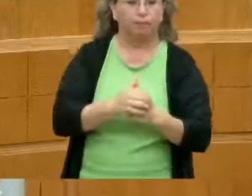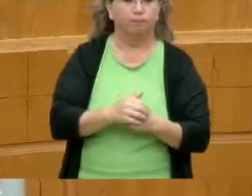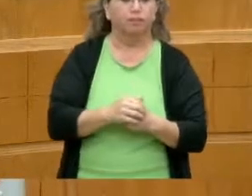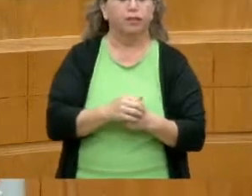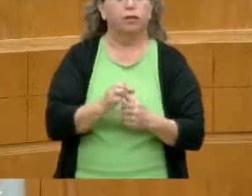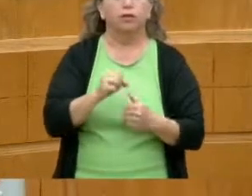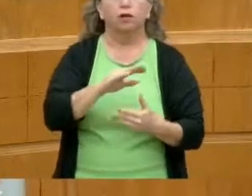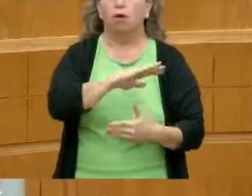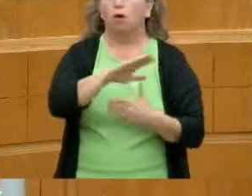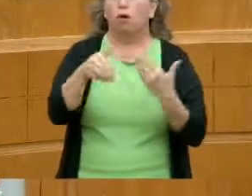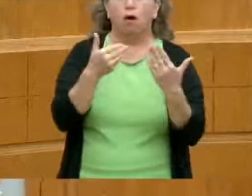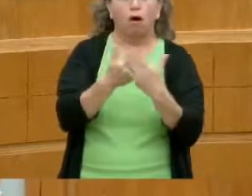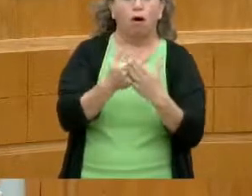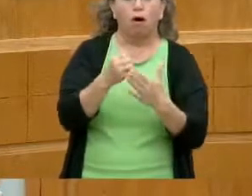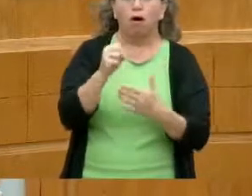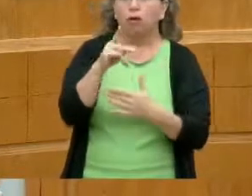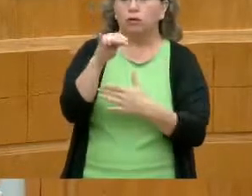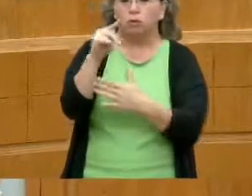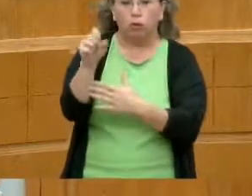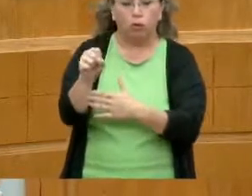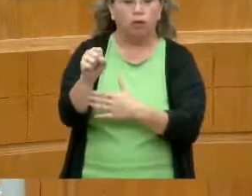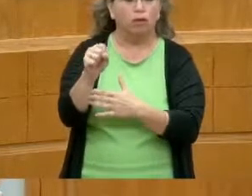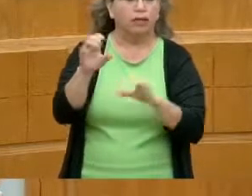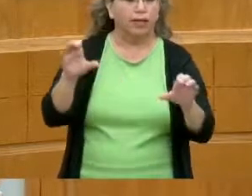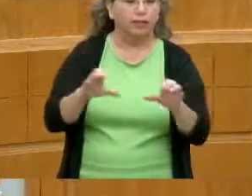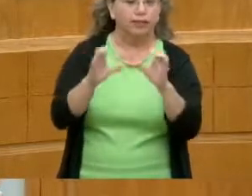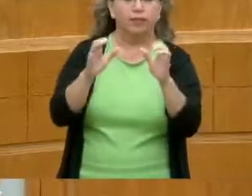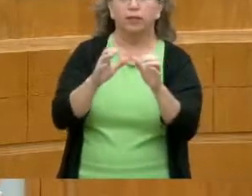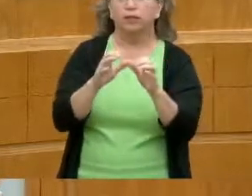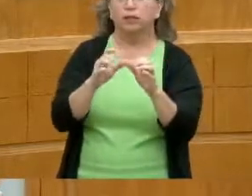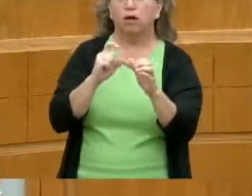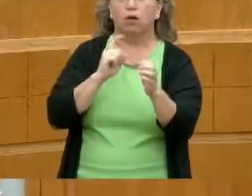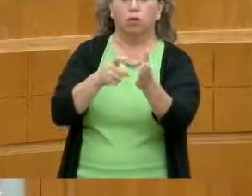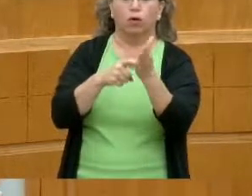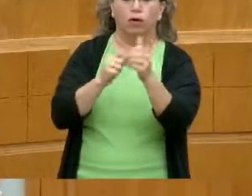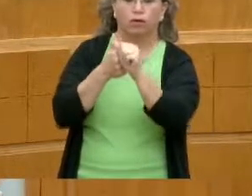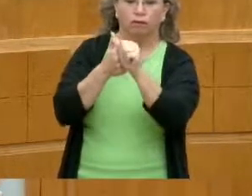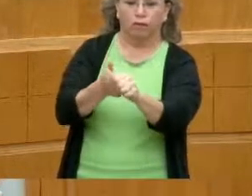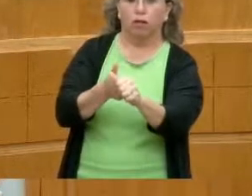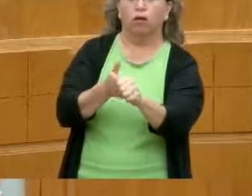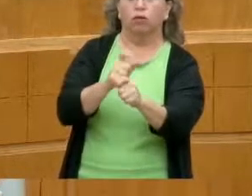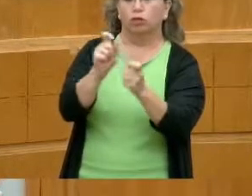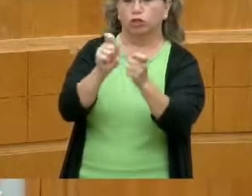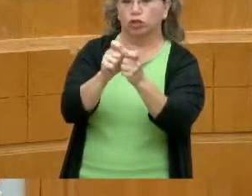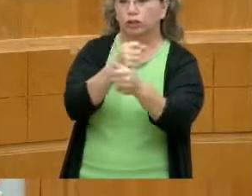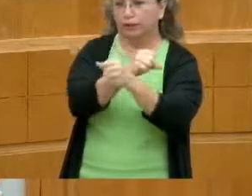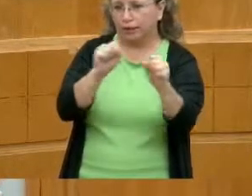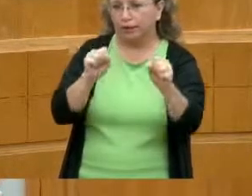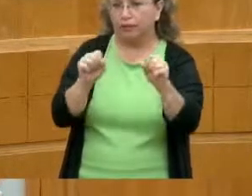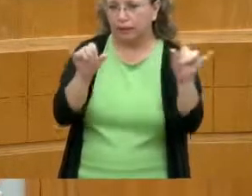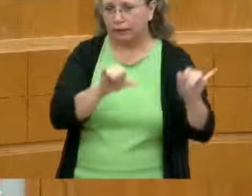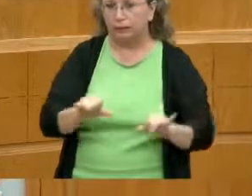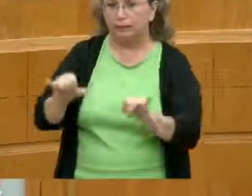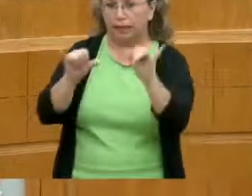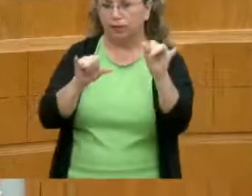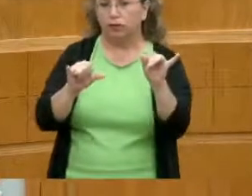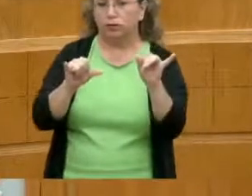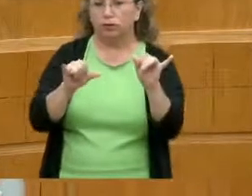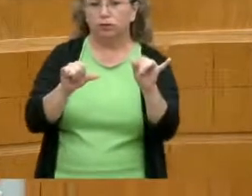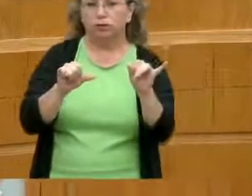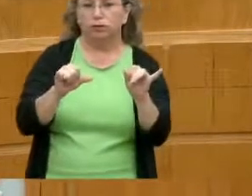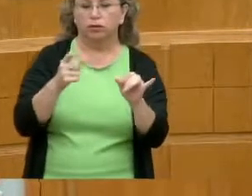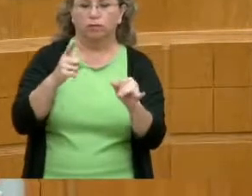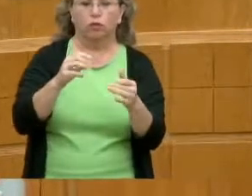adhere to special safety standards and minimum standards that have been established for all newly announced